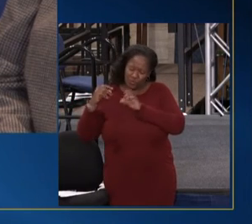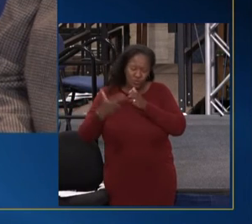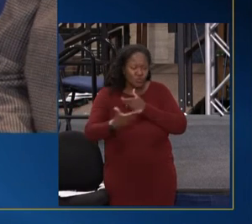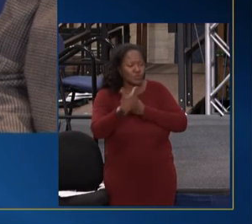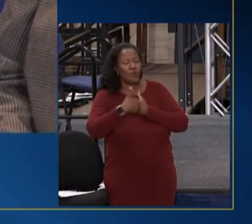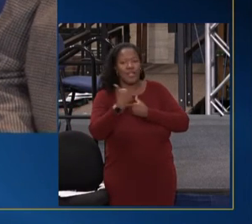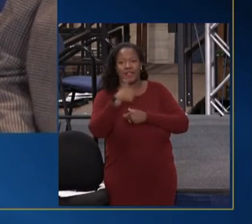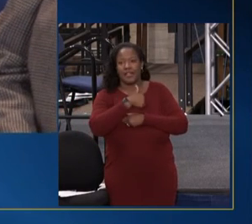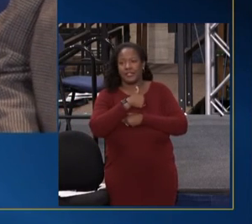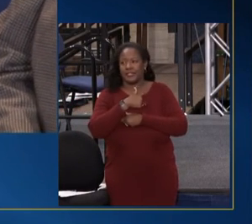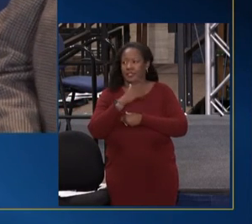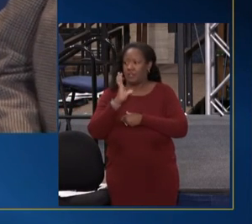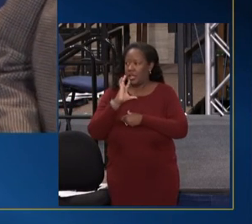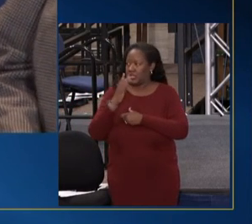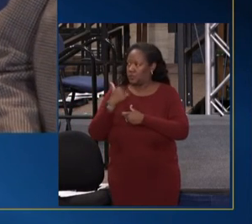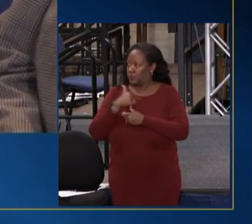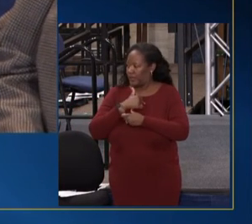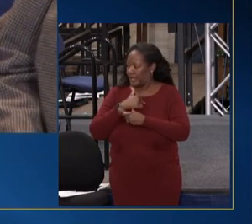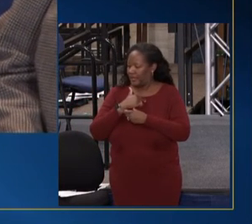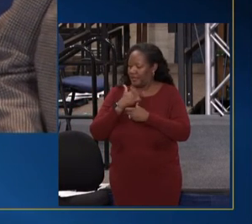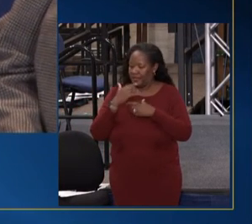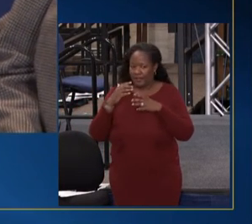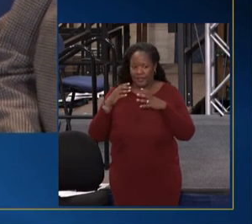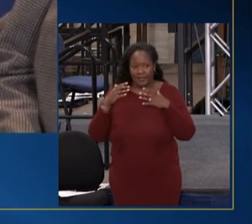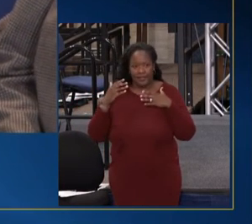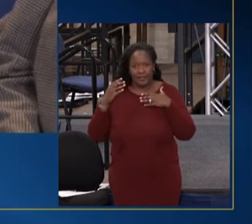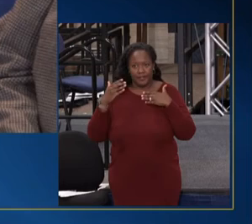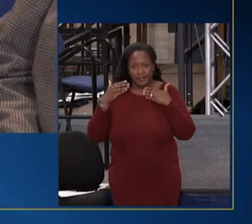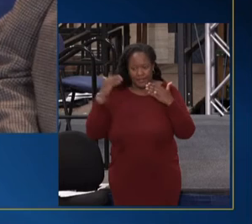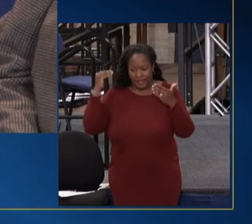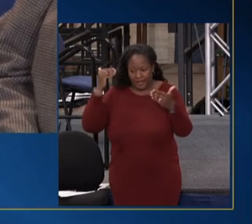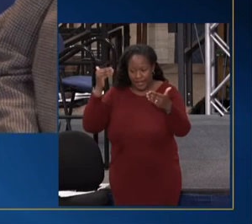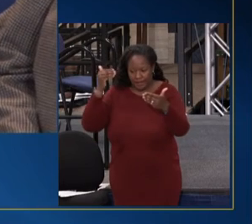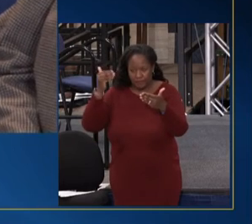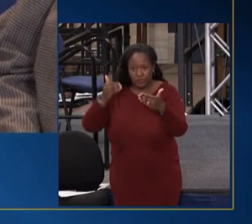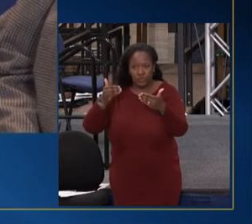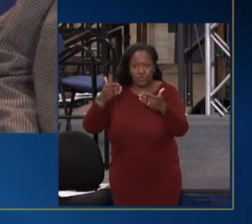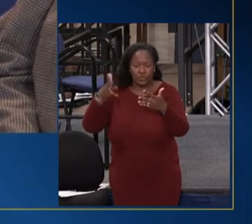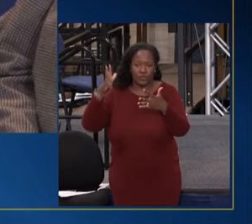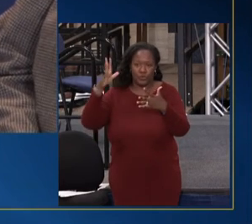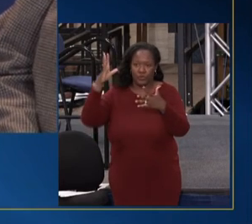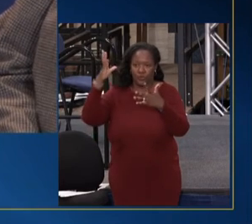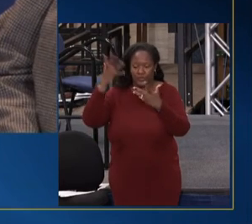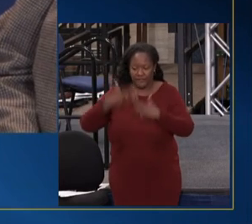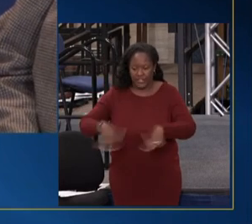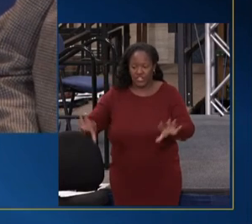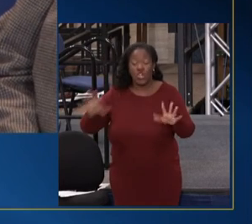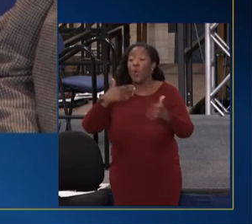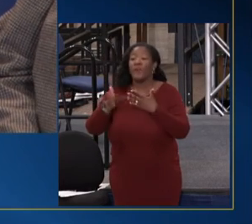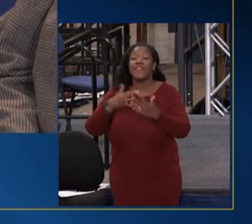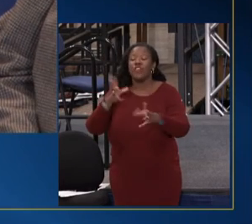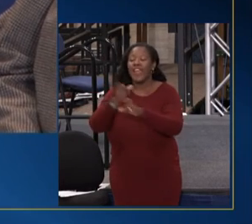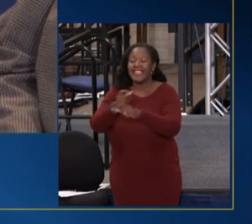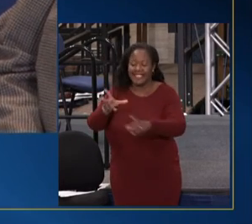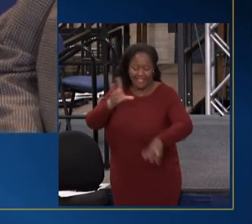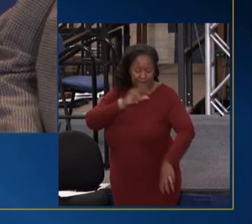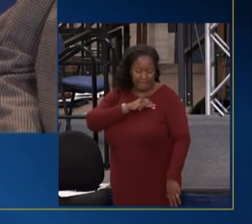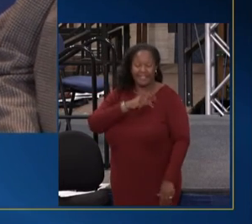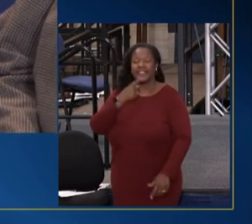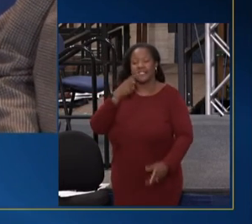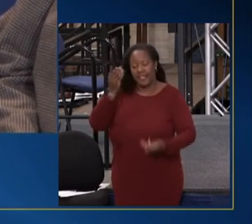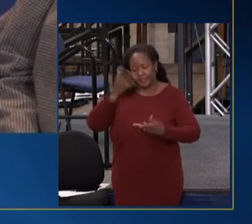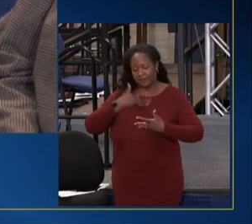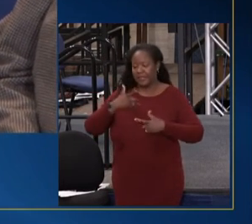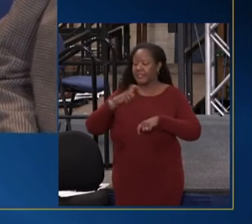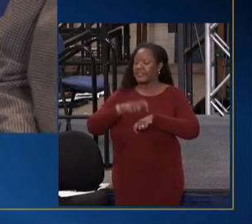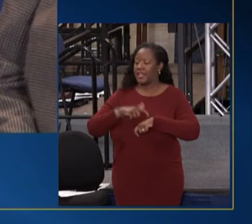this as we sort of come to the sunset of whatever that is. Whenever I get that pin that tells me it's time to sunset, I will do